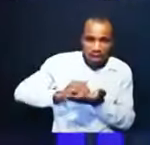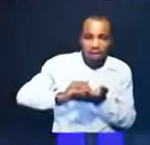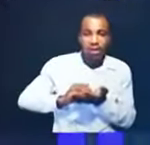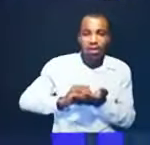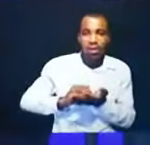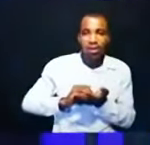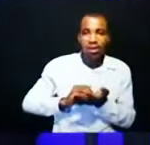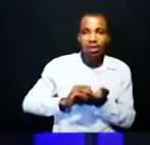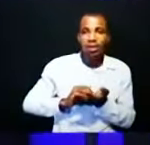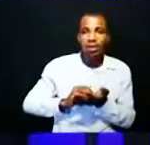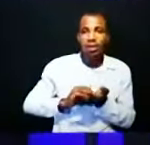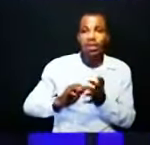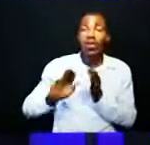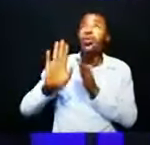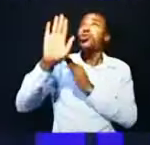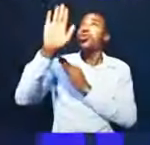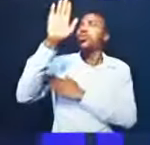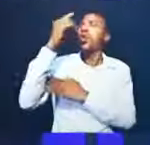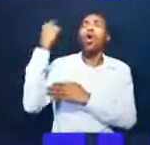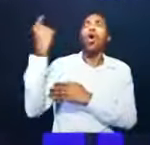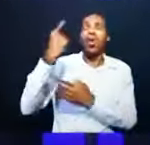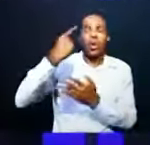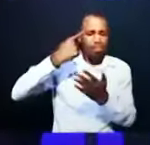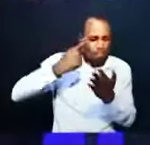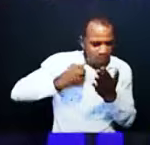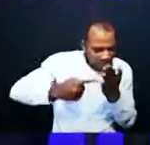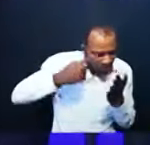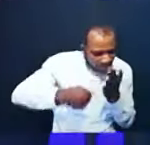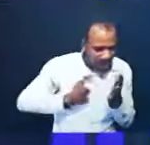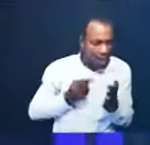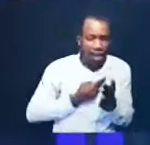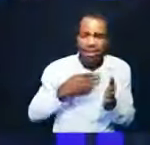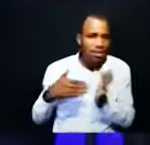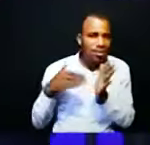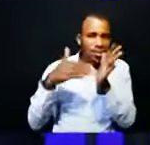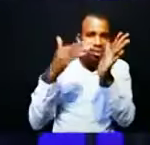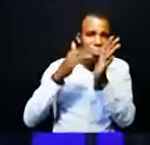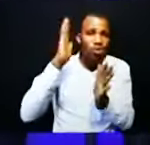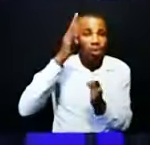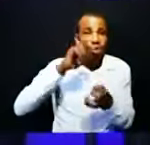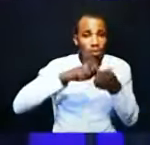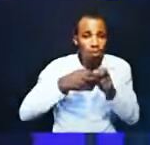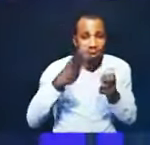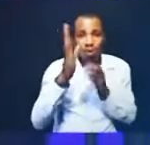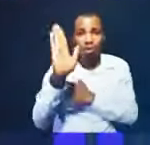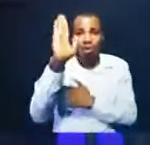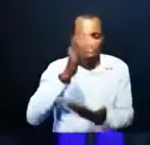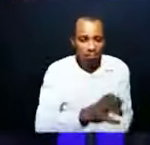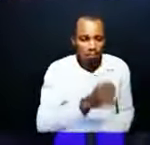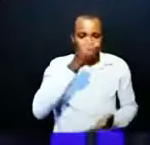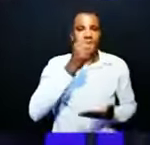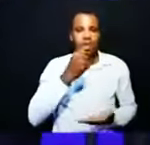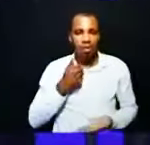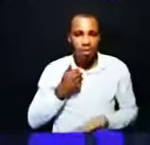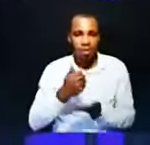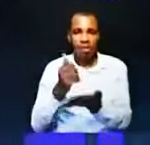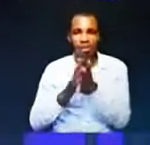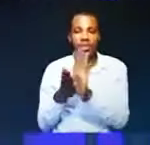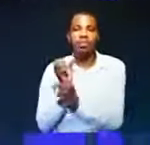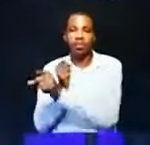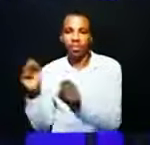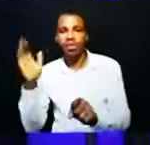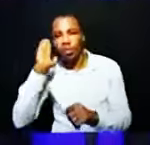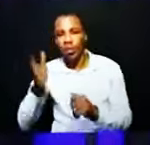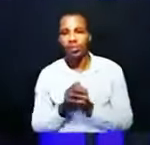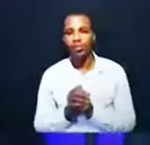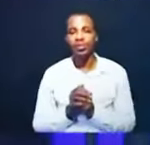always partner with us and check, get us out of our challenges. Ni embe ye djuma wo ye fi ye hawo ne mu. This is what the Lord says. Se ne urade e